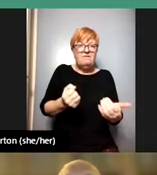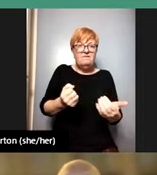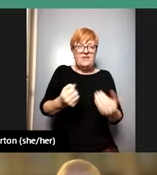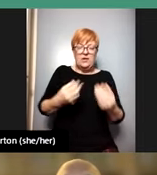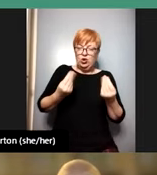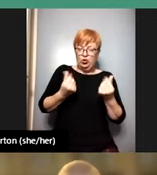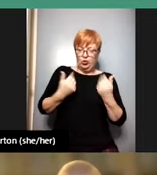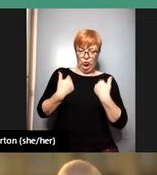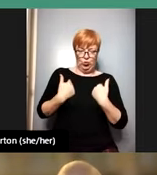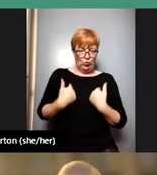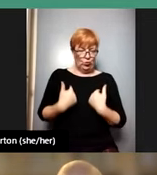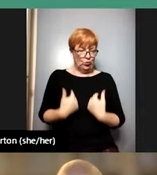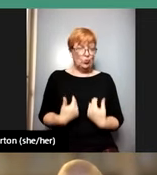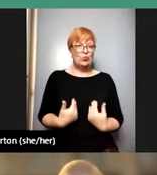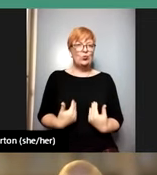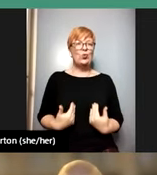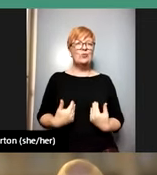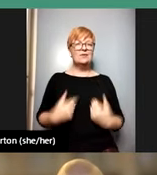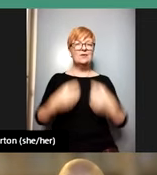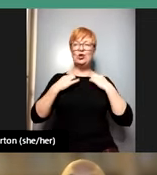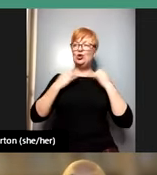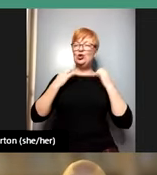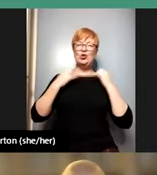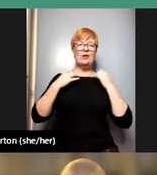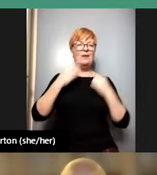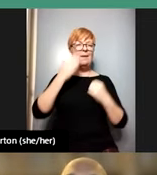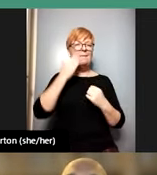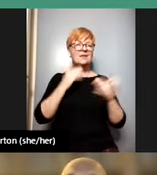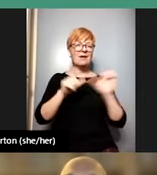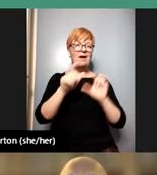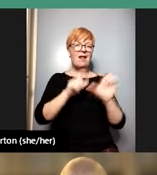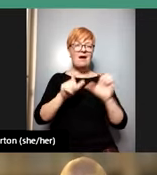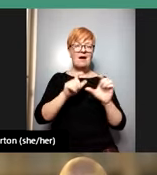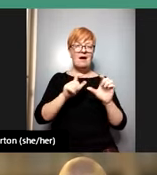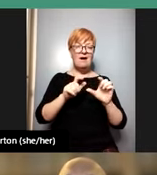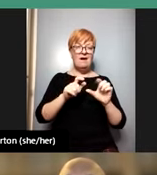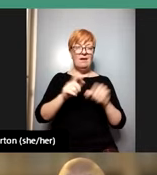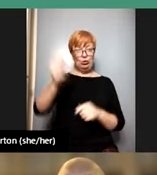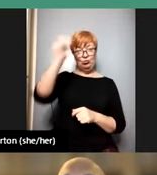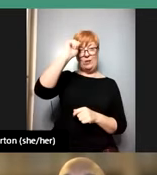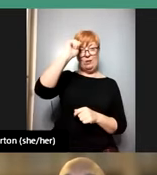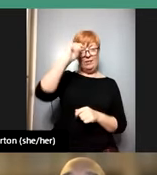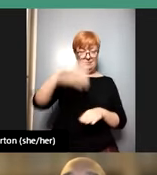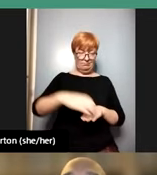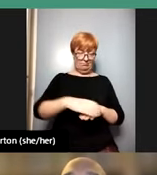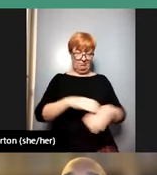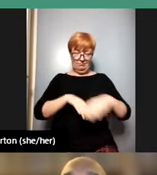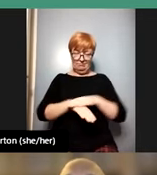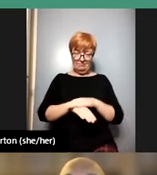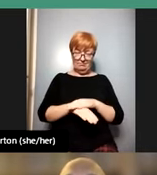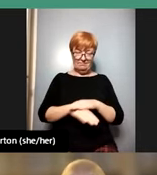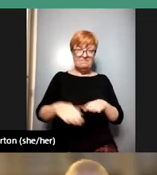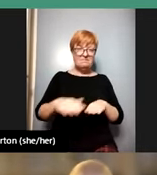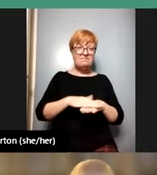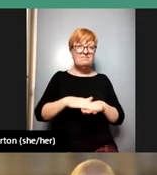pastel colored seersucker shirt, the trilby, the brogues burnished from kneeling between the varnished